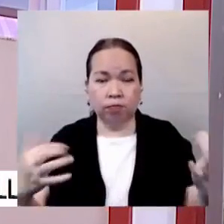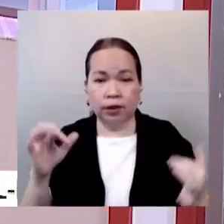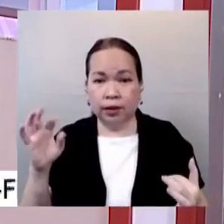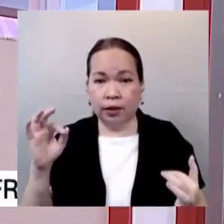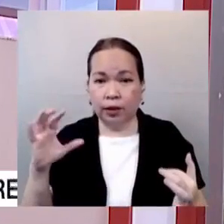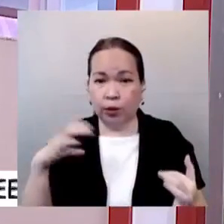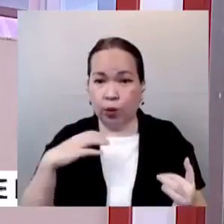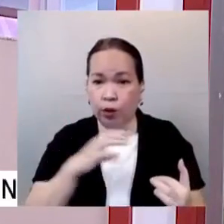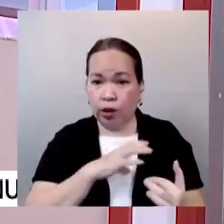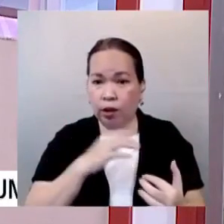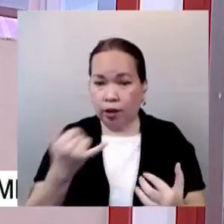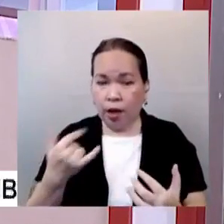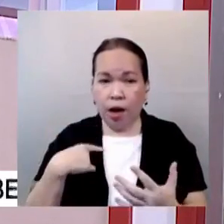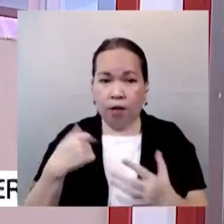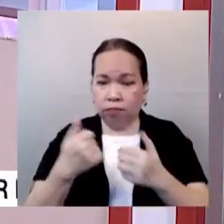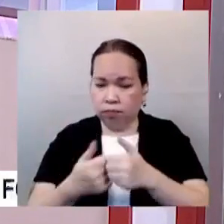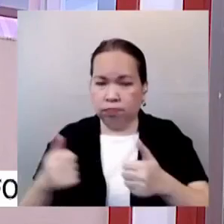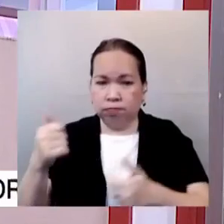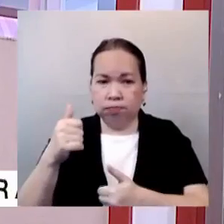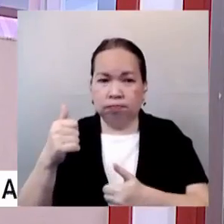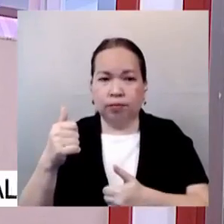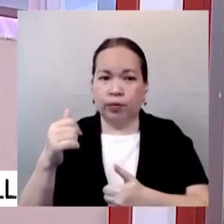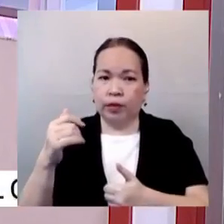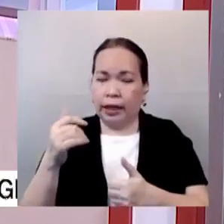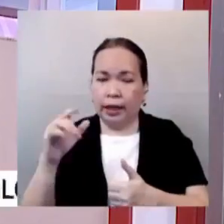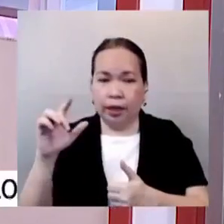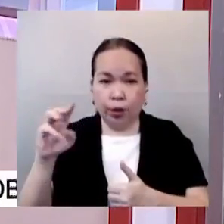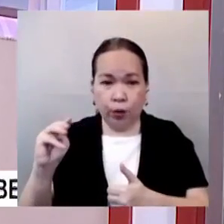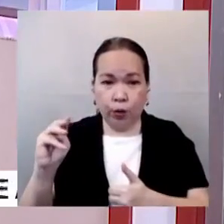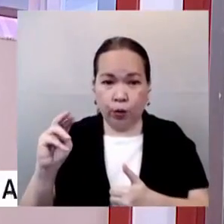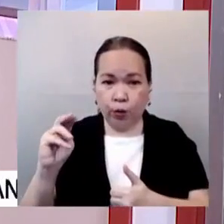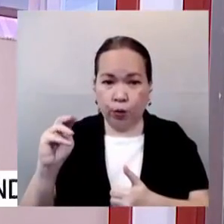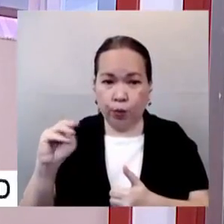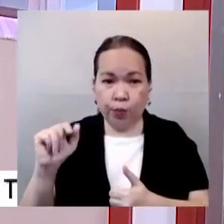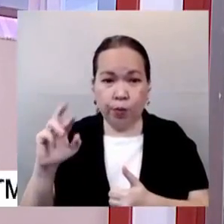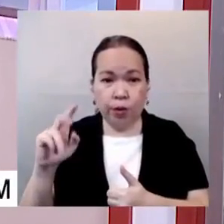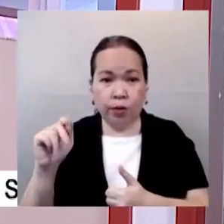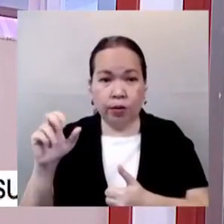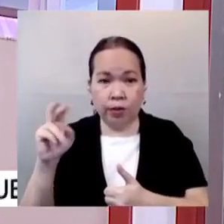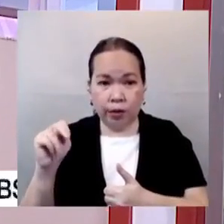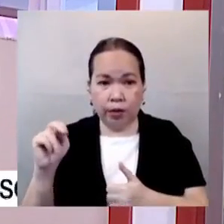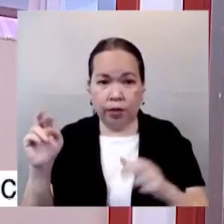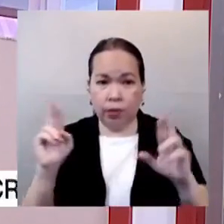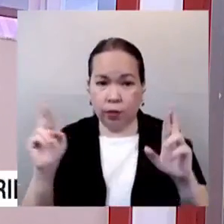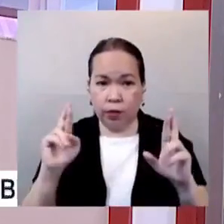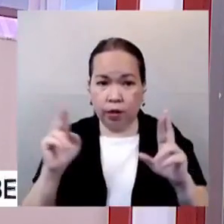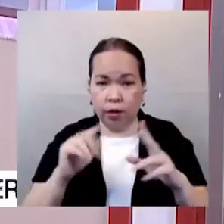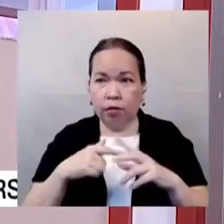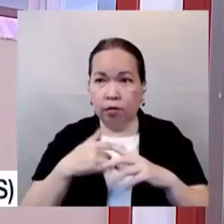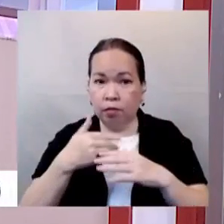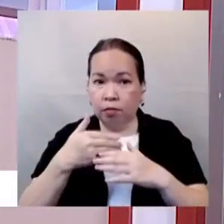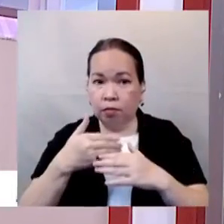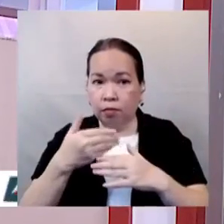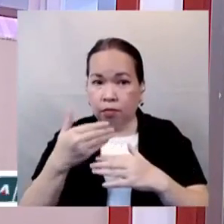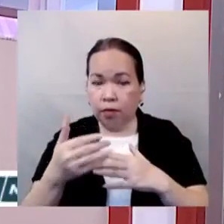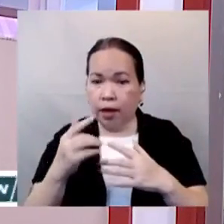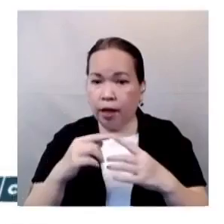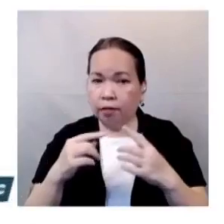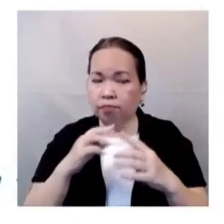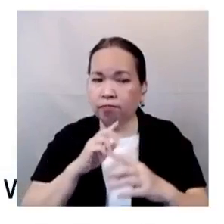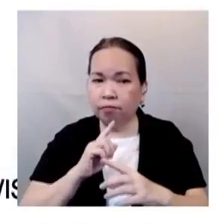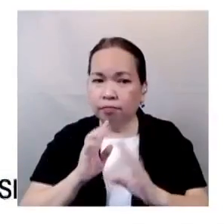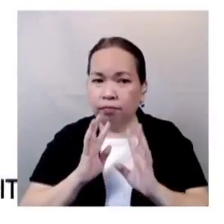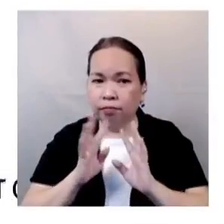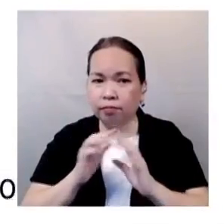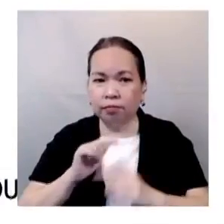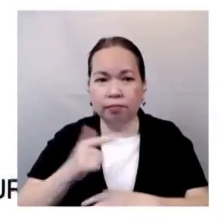Martin Romualdez vowing to pass over a dozen priority measures of the Marcos administration before the year ends. Our correspondent Vivian Gulia now joins us